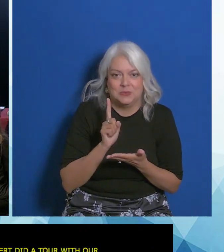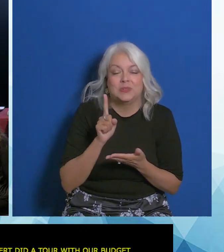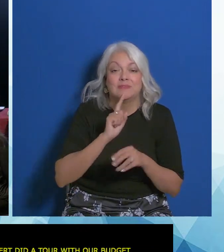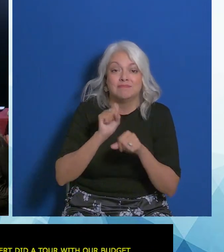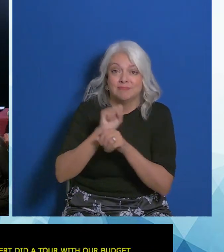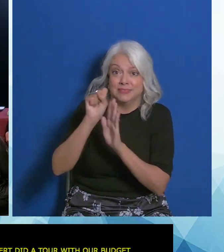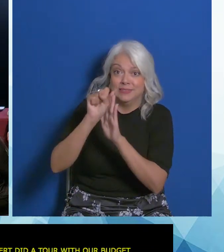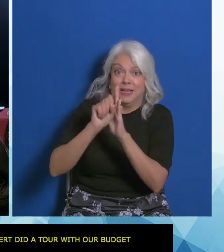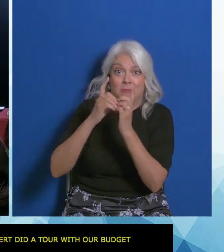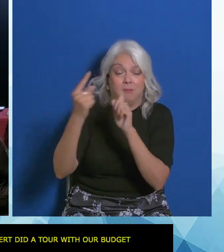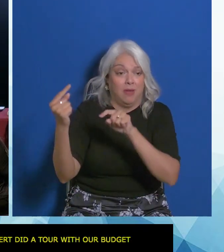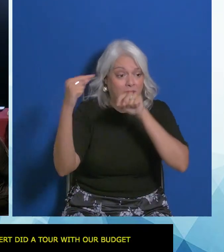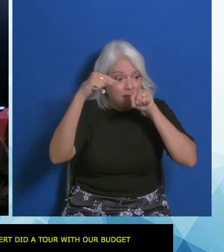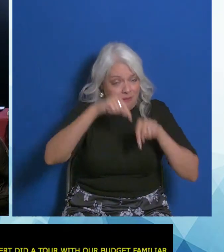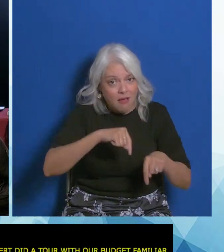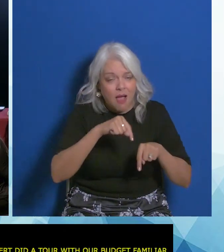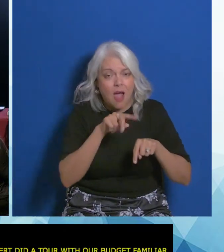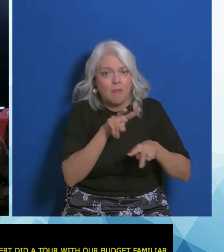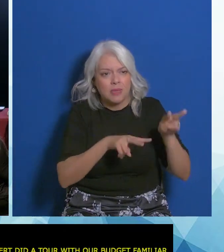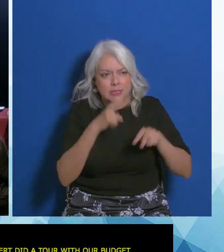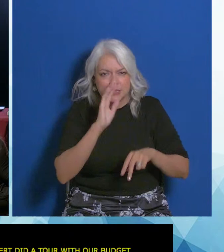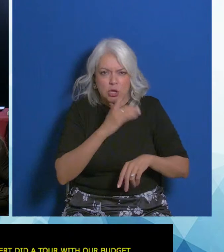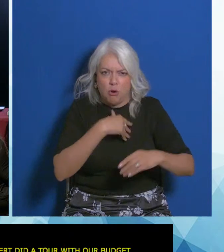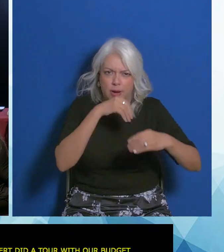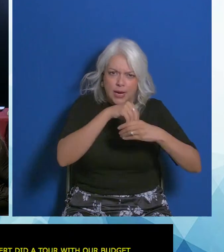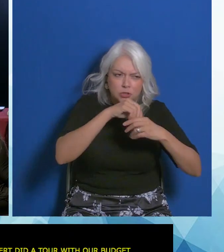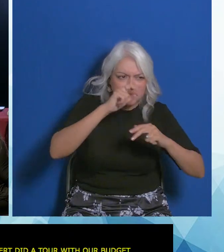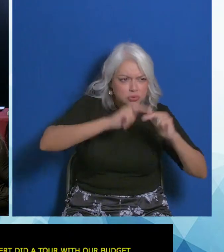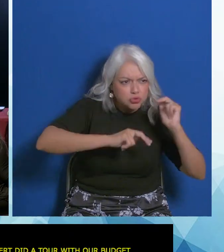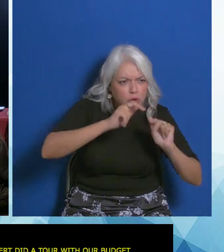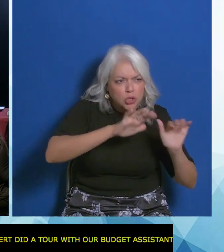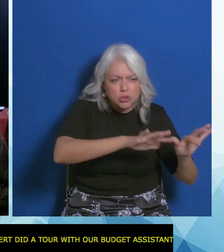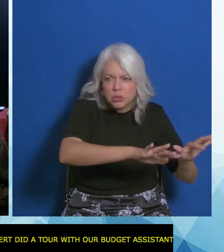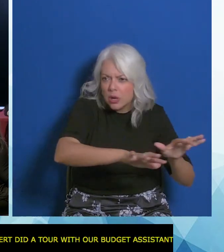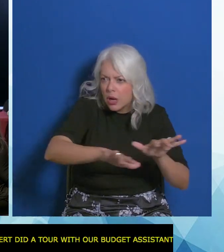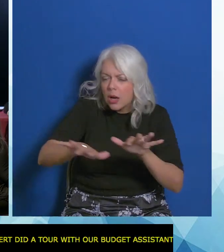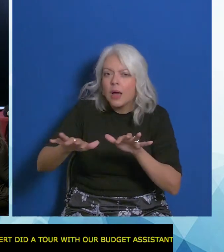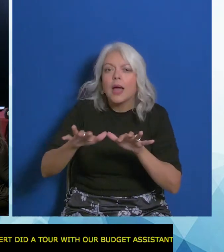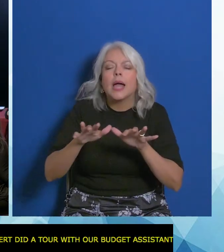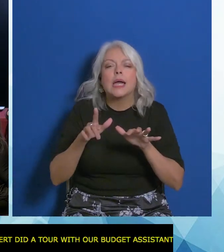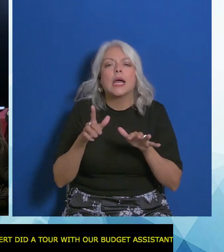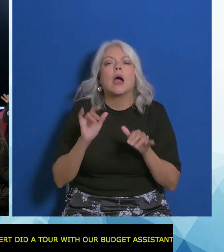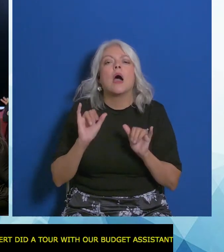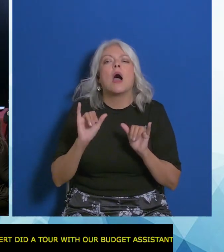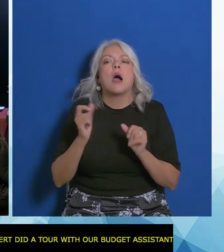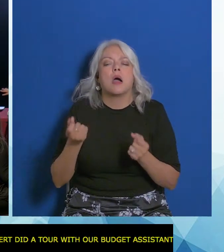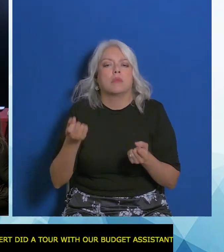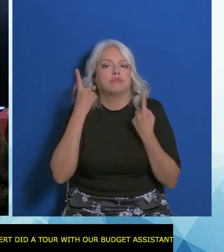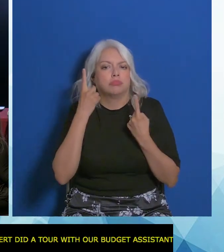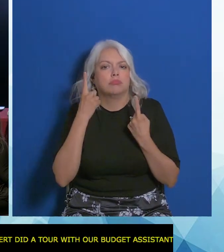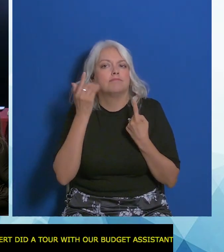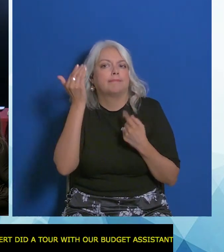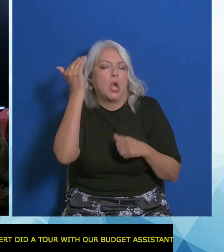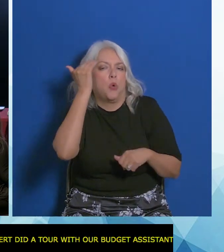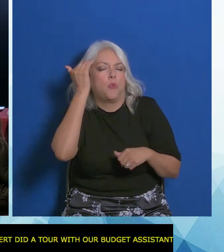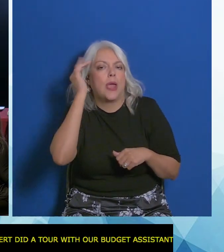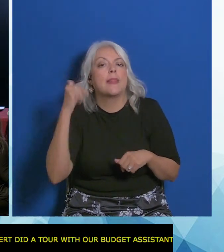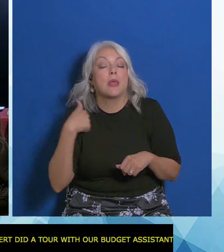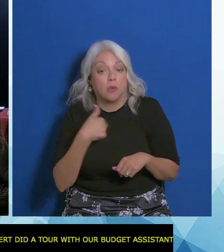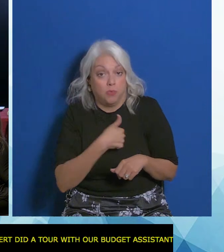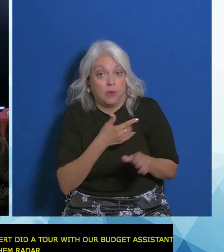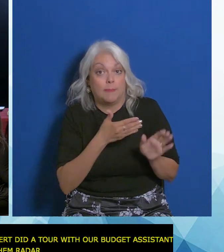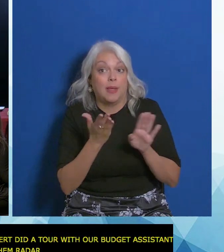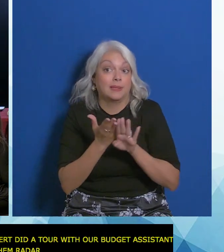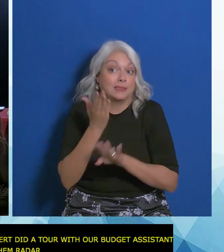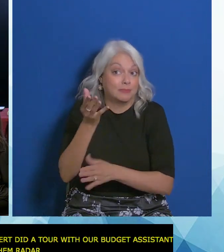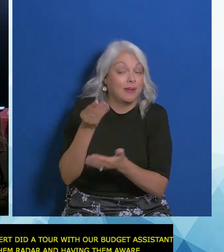visibly see our infrastructure as well, to get them on the radar in terms of looking and having them aware that we are going to be